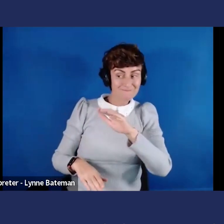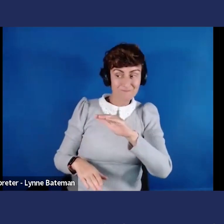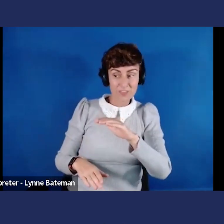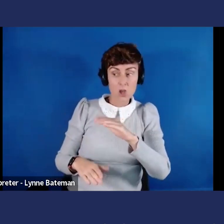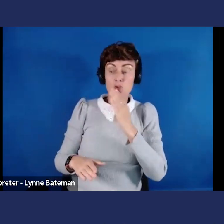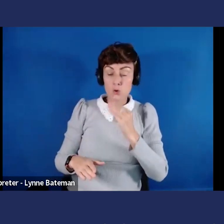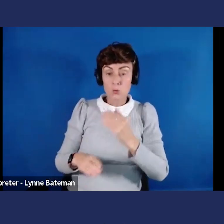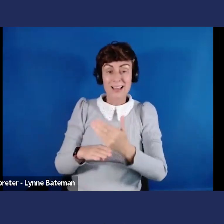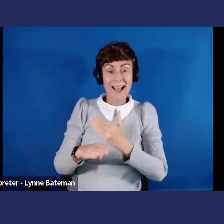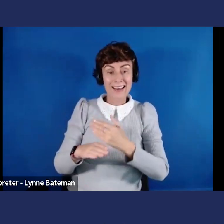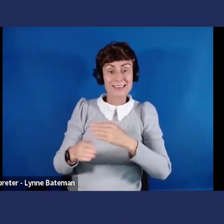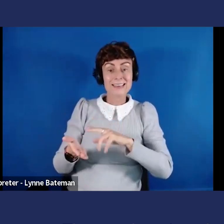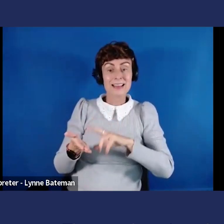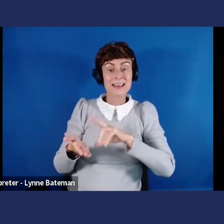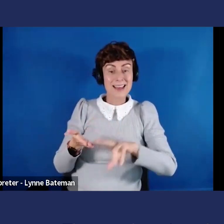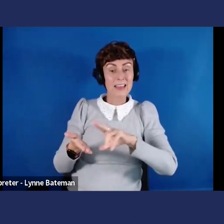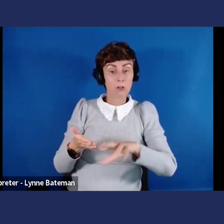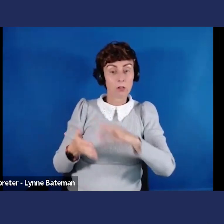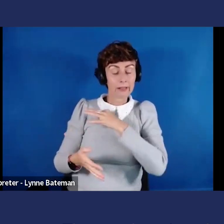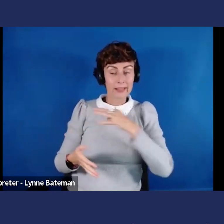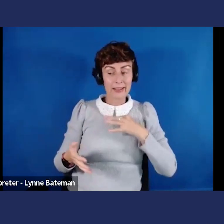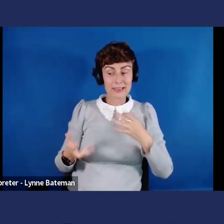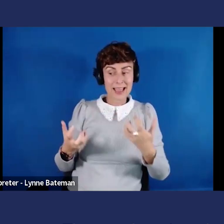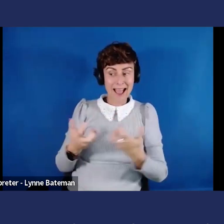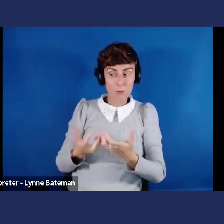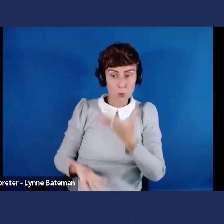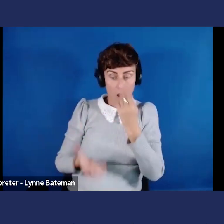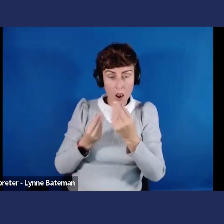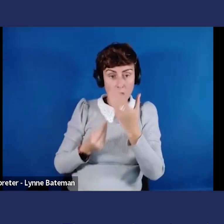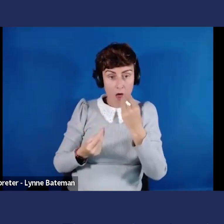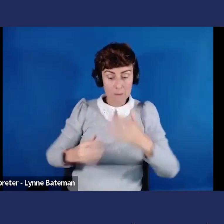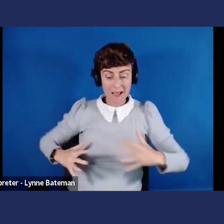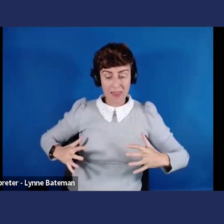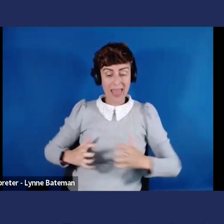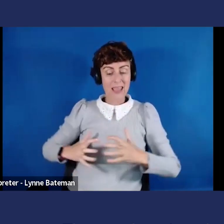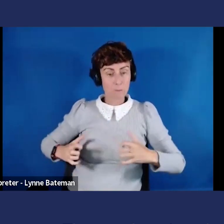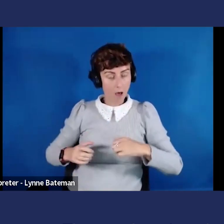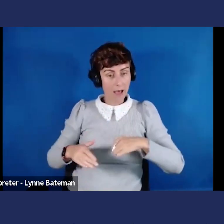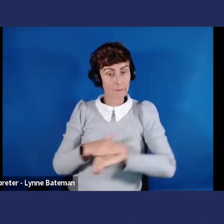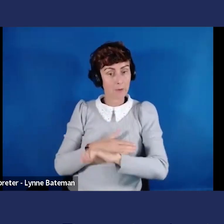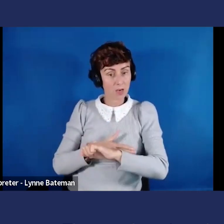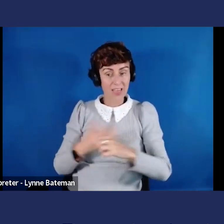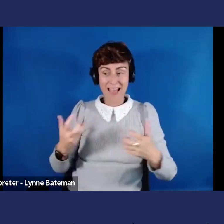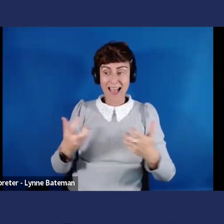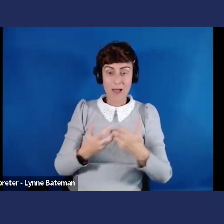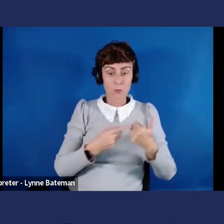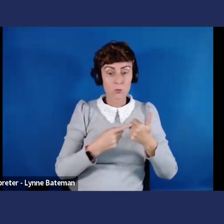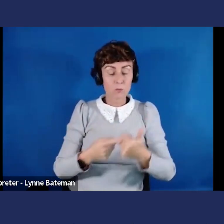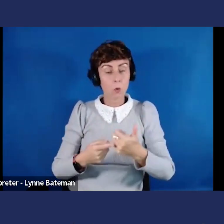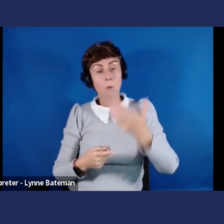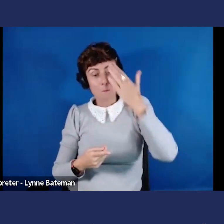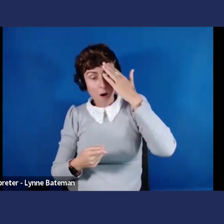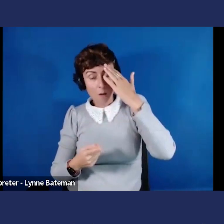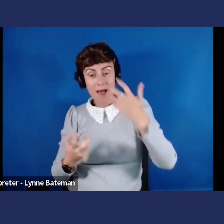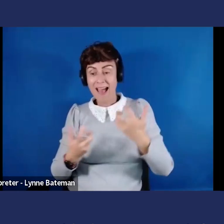learn how to support mum with labour. They are learning about what mum wants, how to advocate for mum's needs, how to support mum